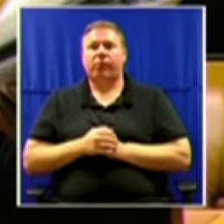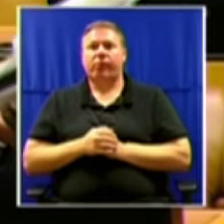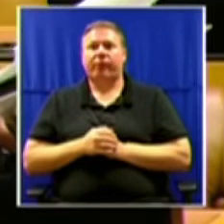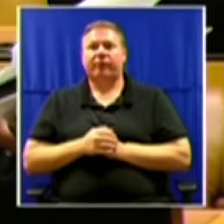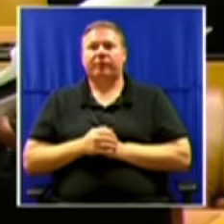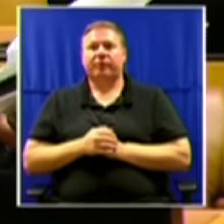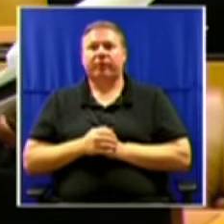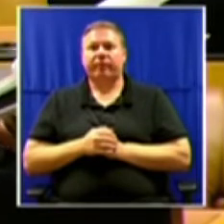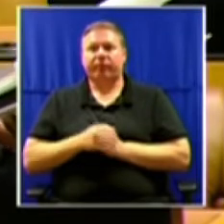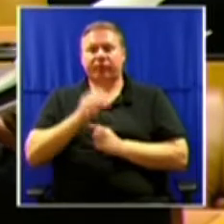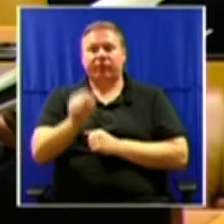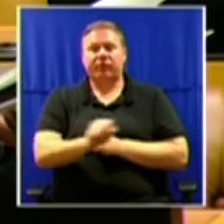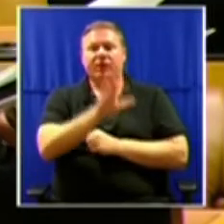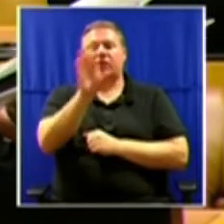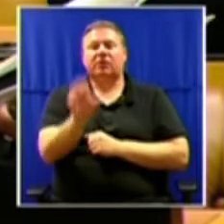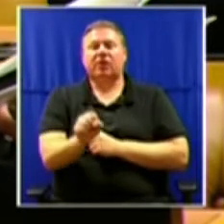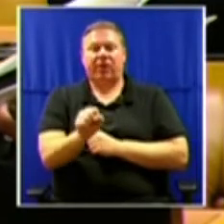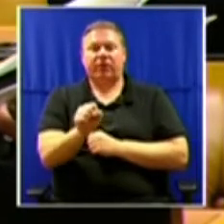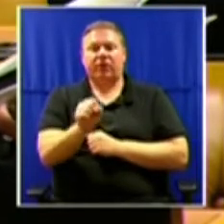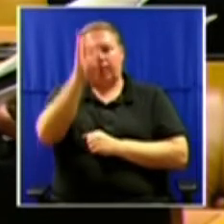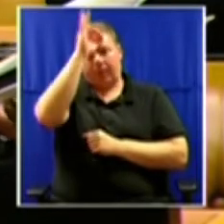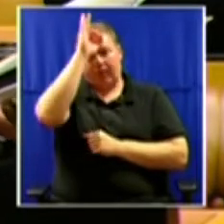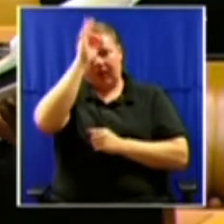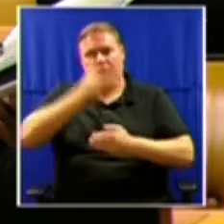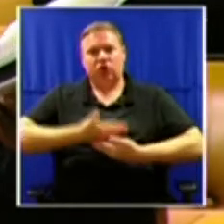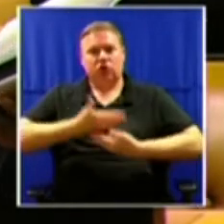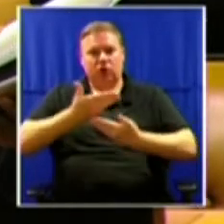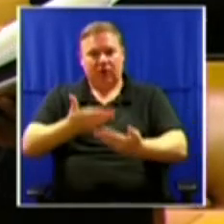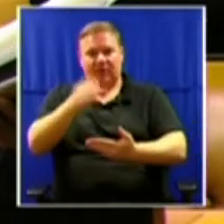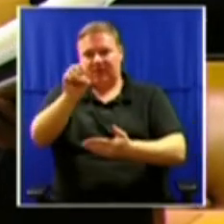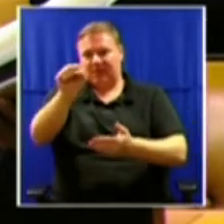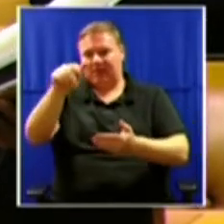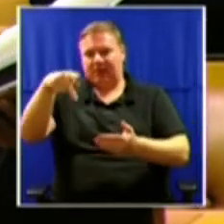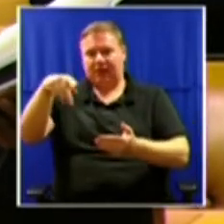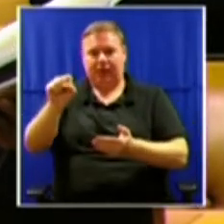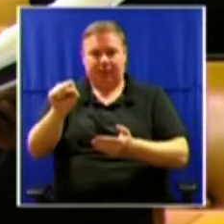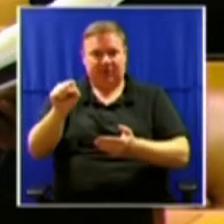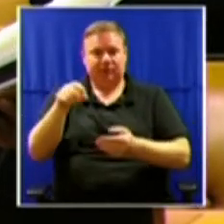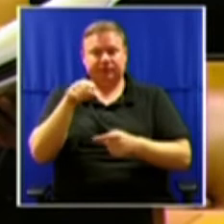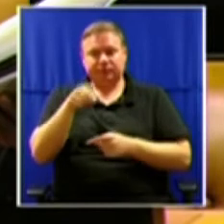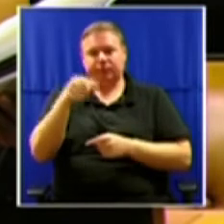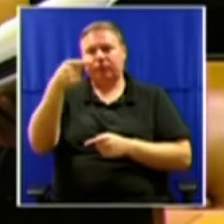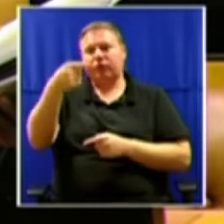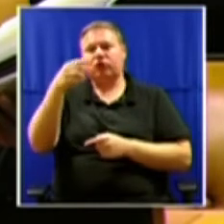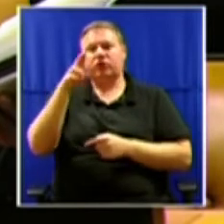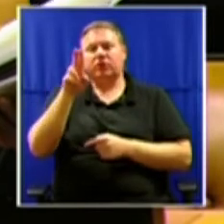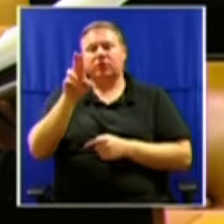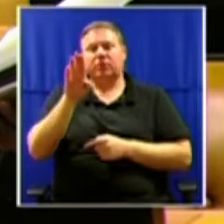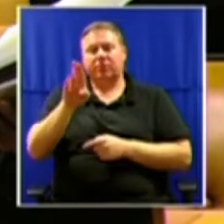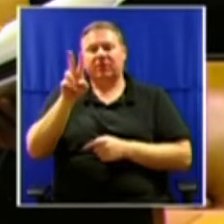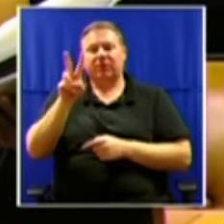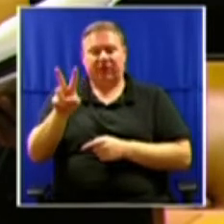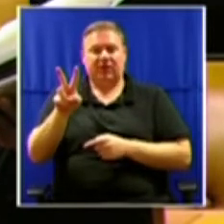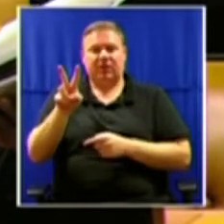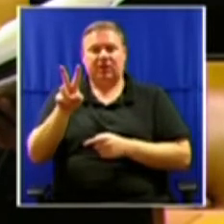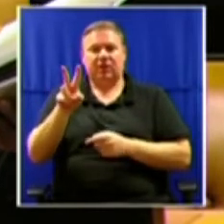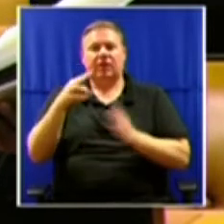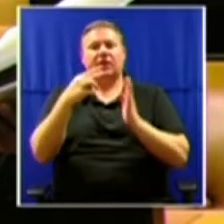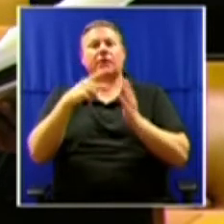The South African Police Service has implemented a gender-based violence GBV turnaround